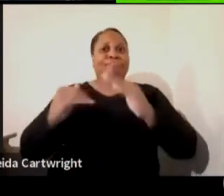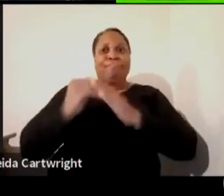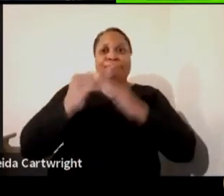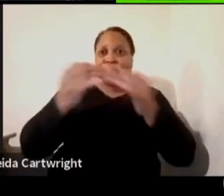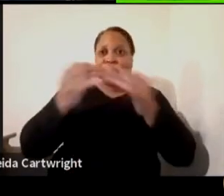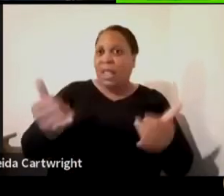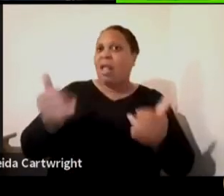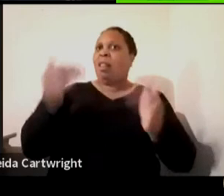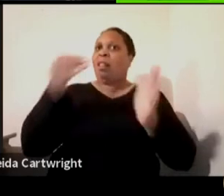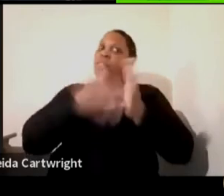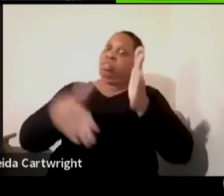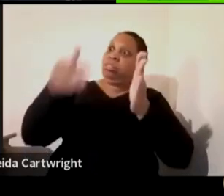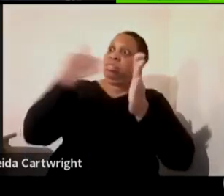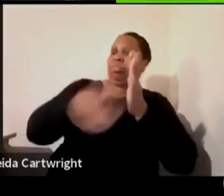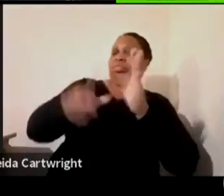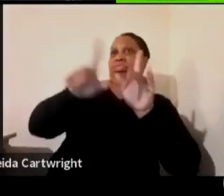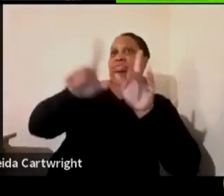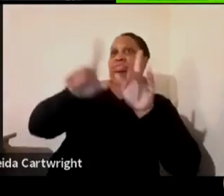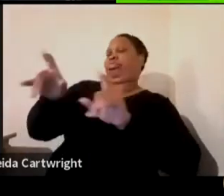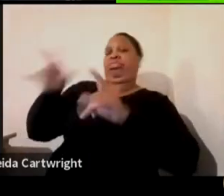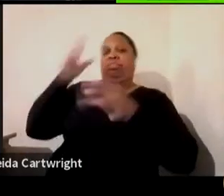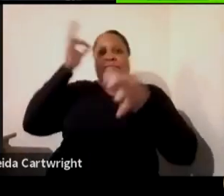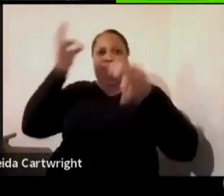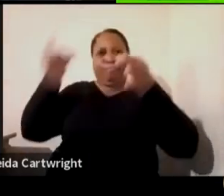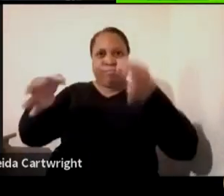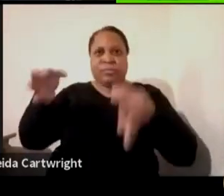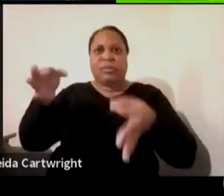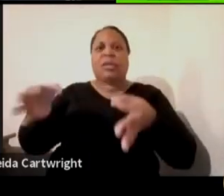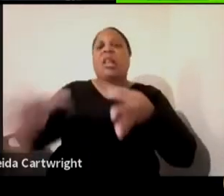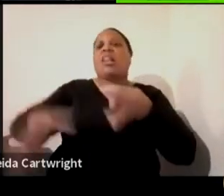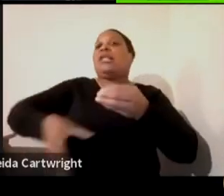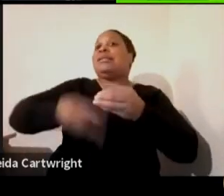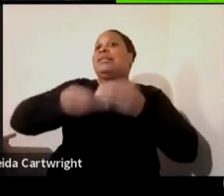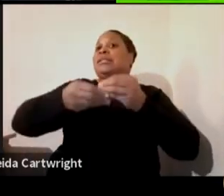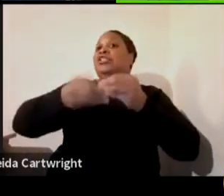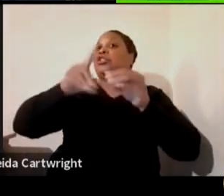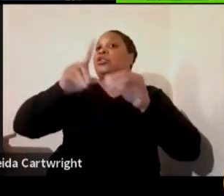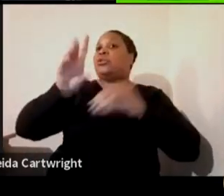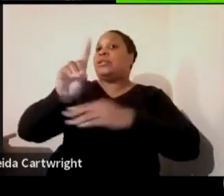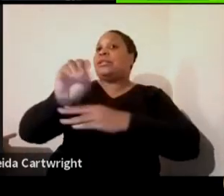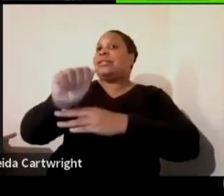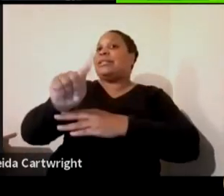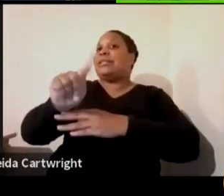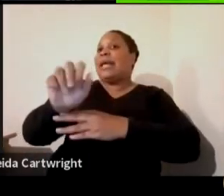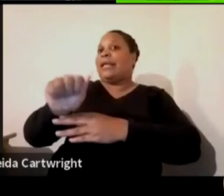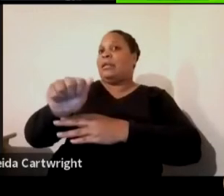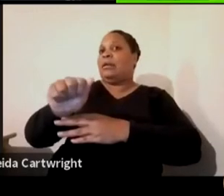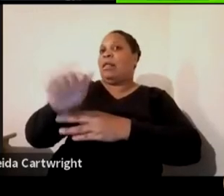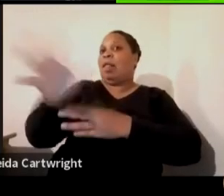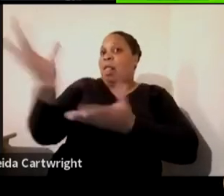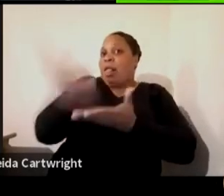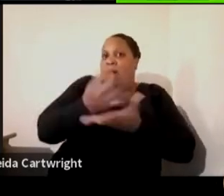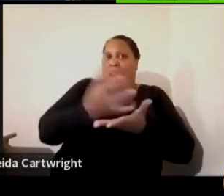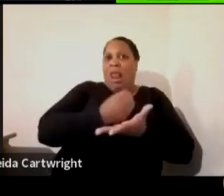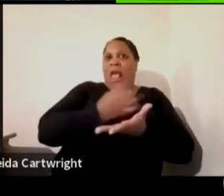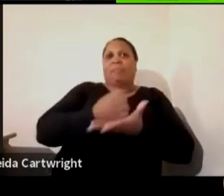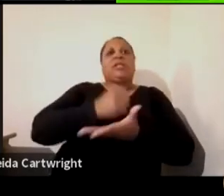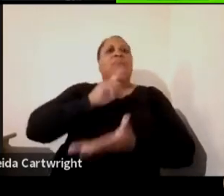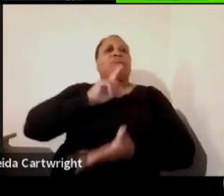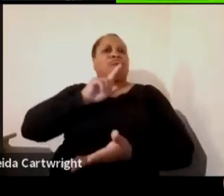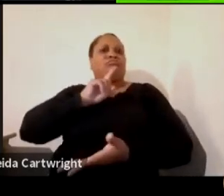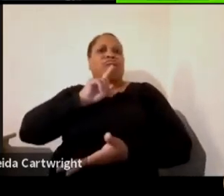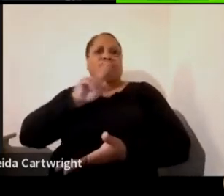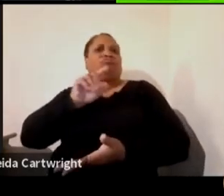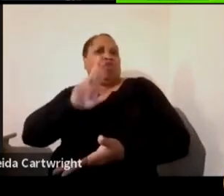of subjects and now based on additional data that's being collected in real time from those that